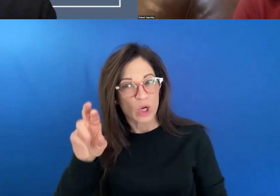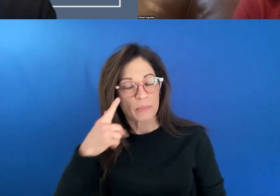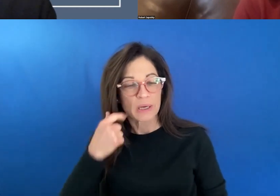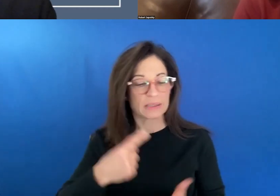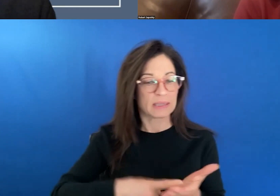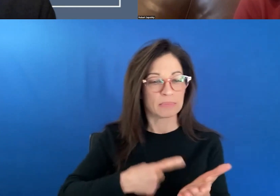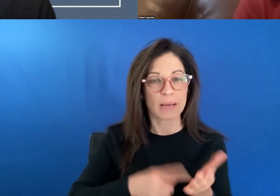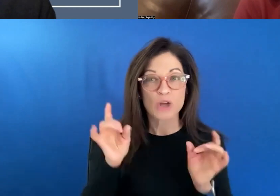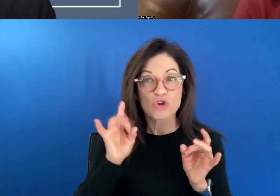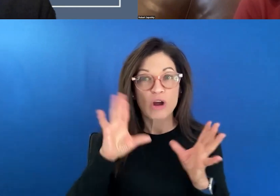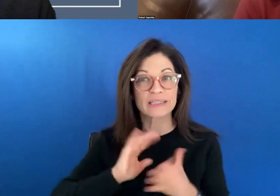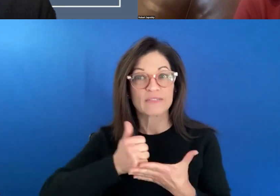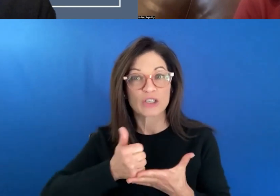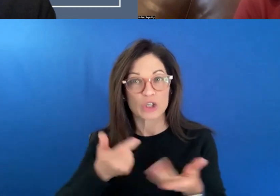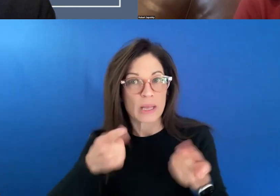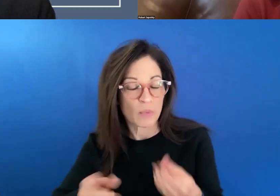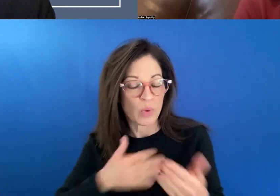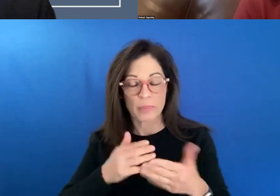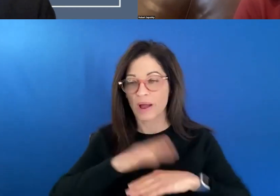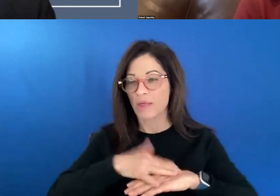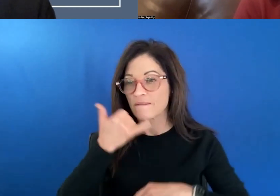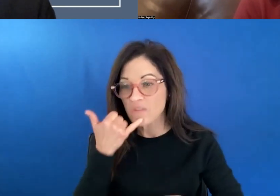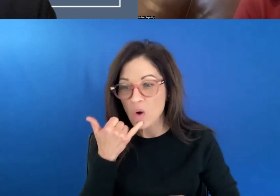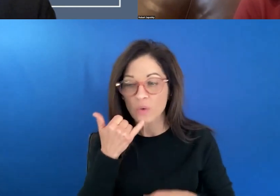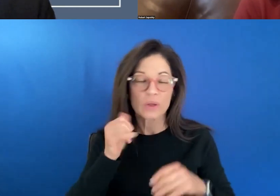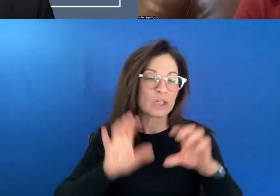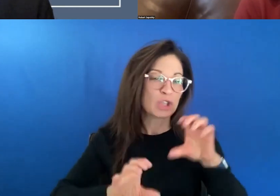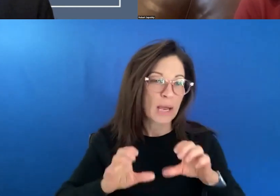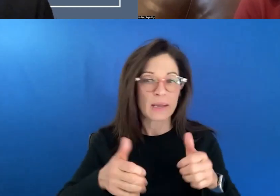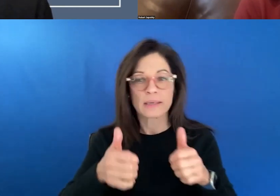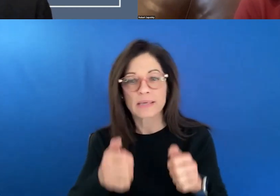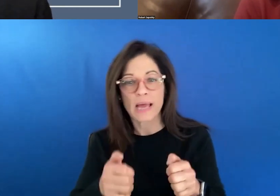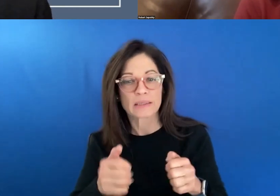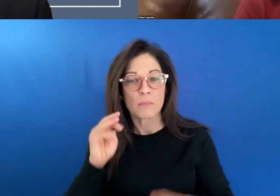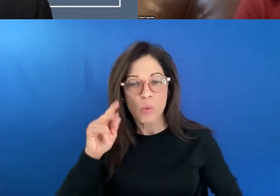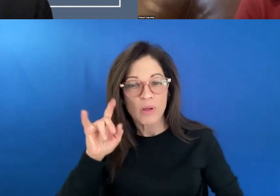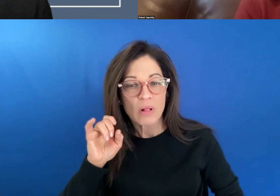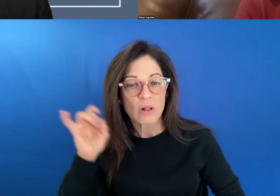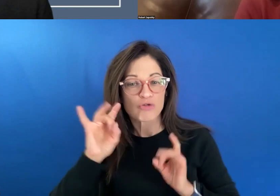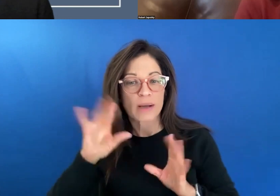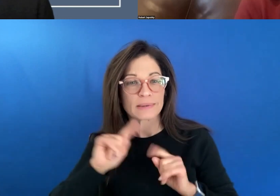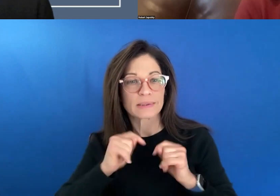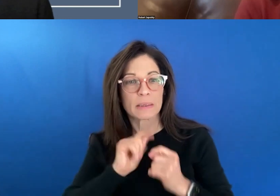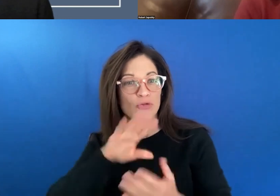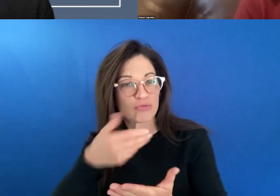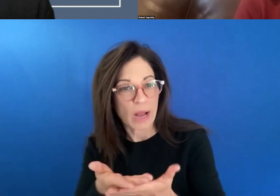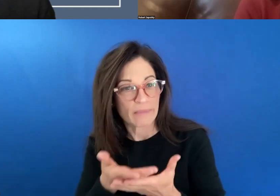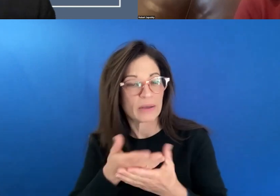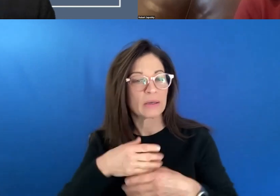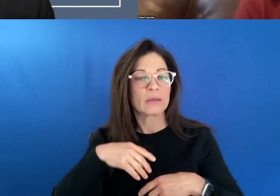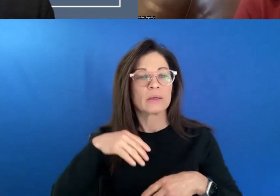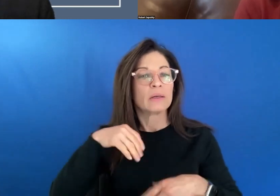out, whether it's on a crisis hotline, via phone, chat, text, a mobile crisis team responding in person. There are high